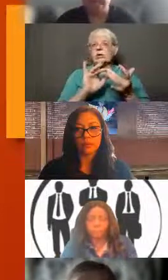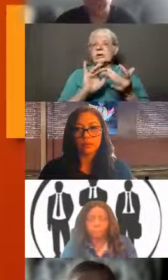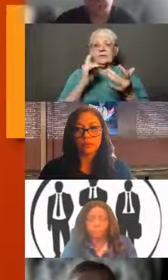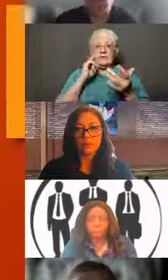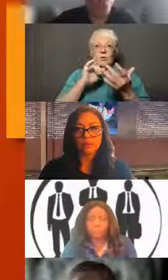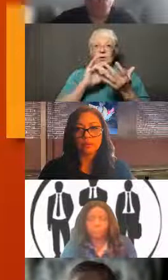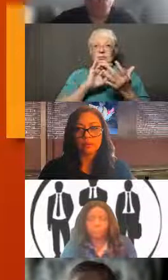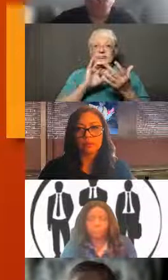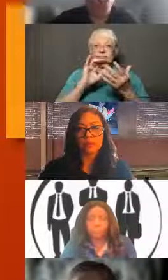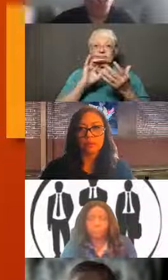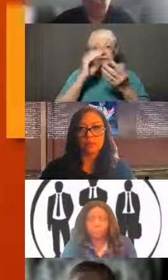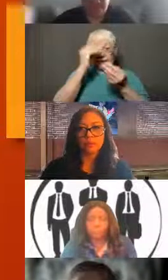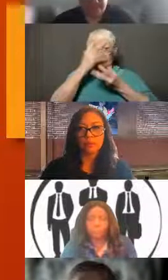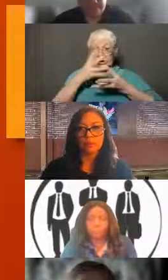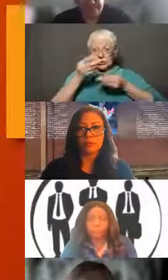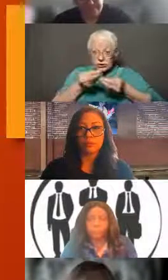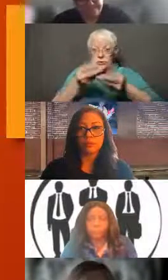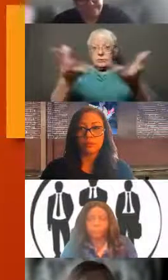out.